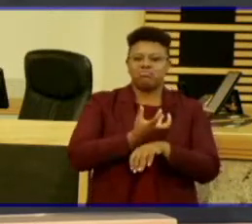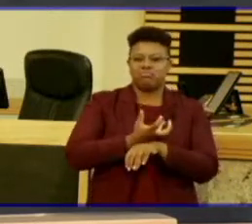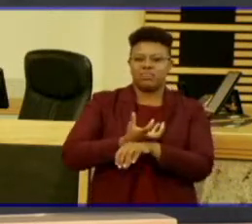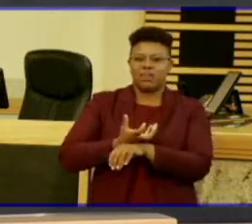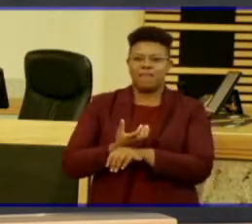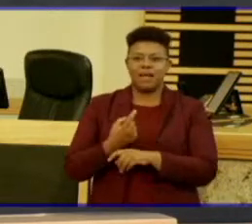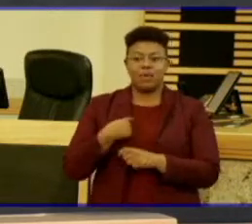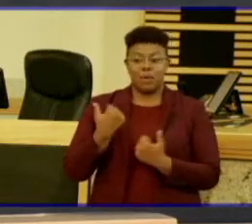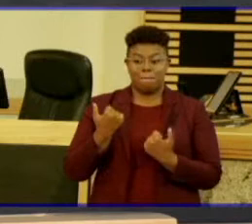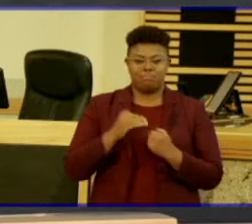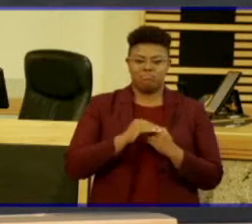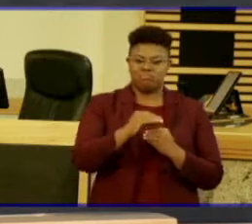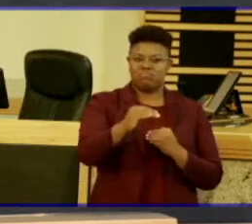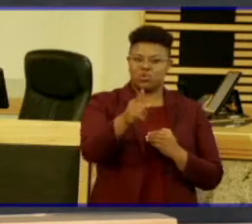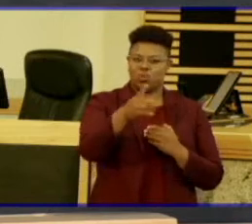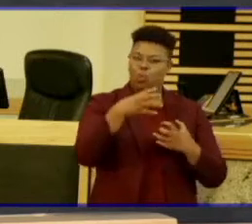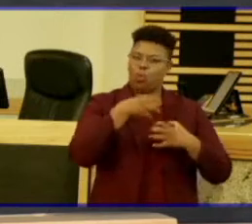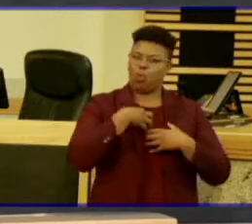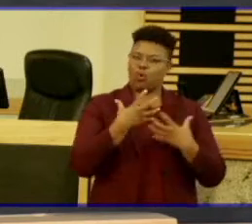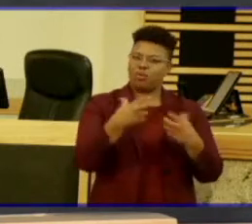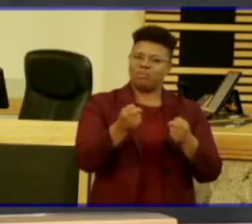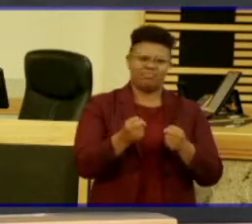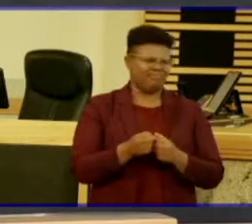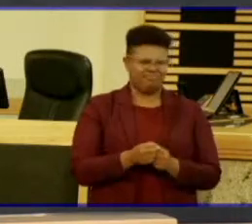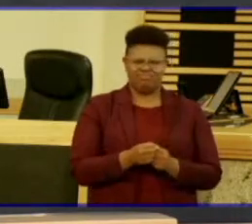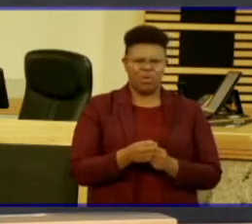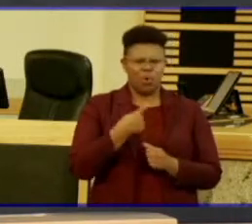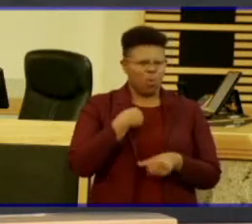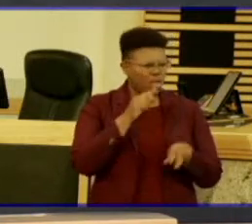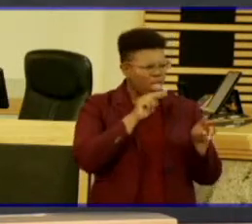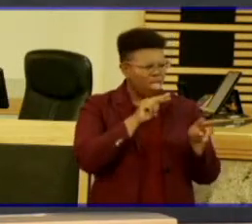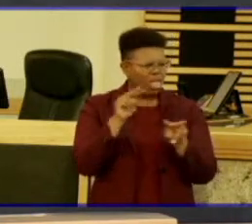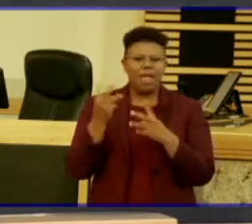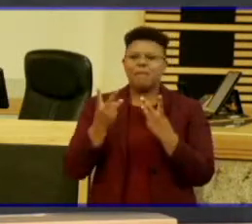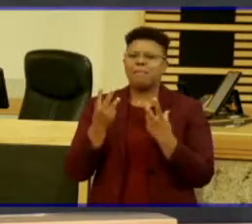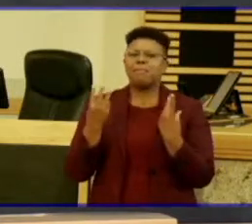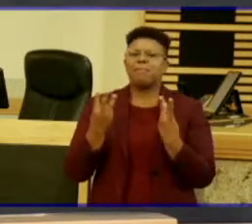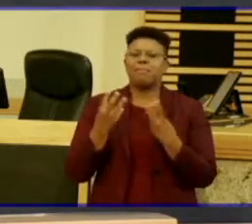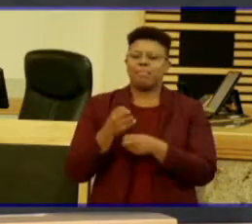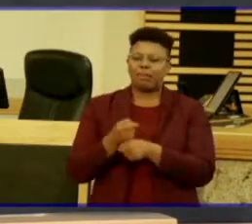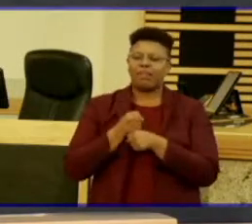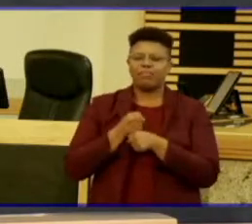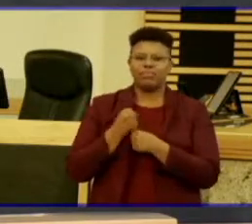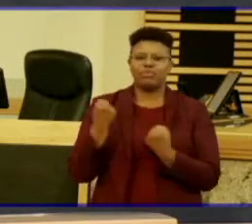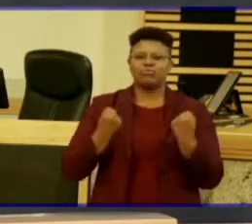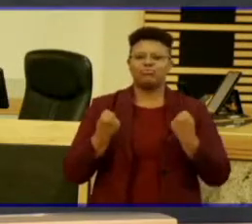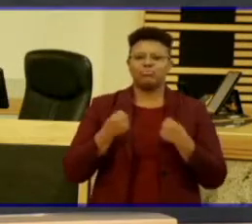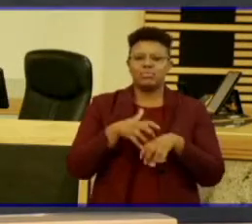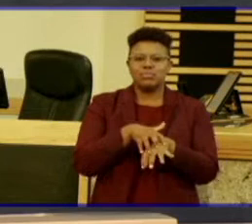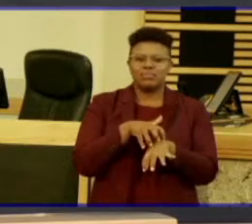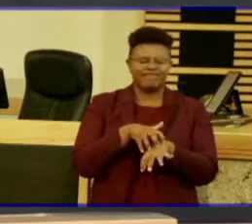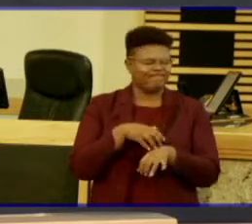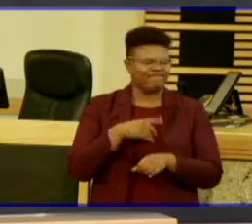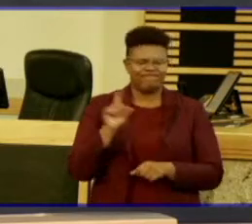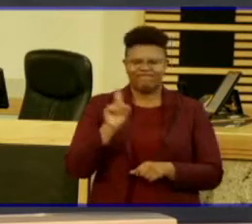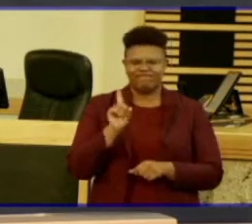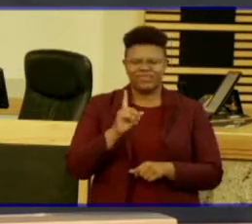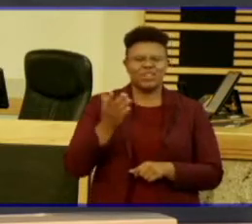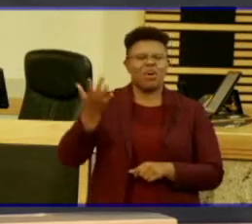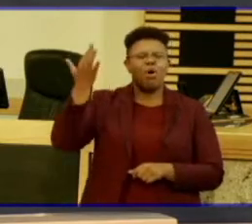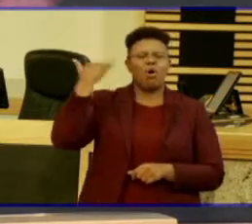iziqu i-tractor. I-tractors kaRhulumente zigcwele lonke ilizwe zisebantwini. So sivuselela la ndlela kaRhulumente